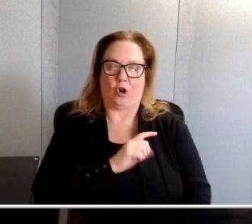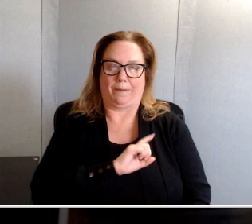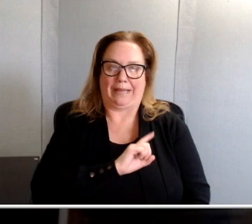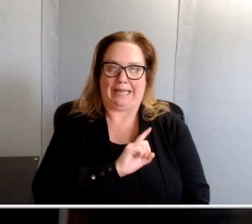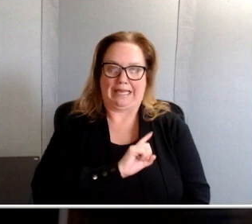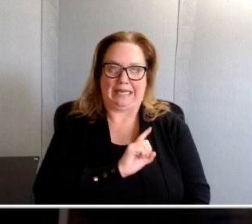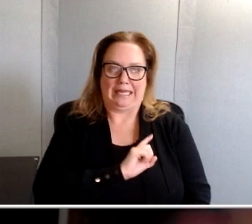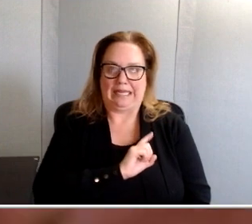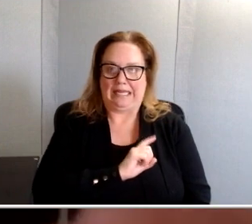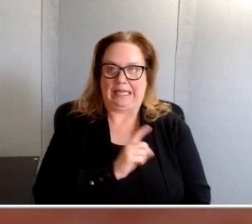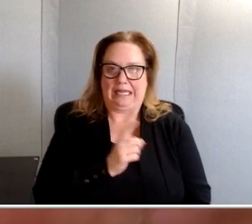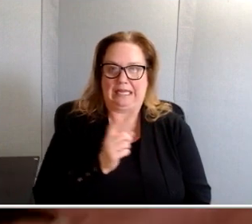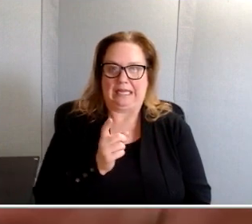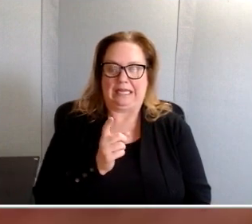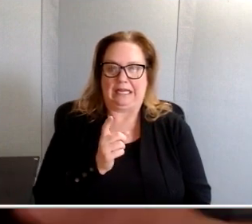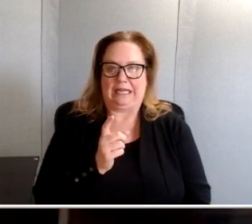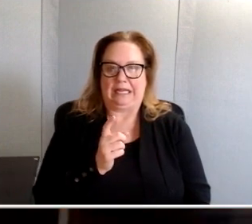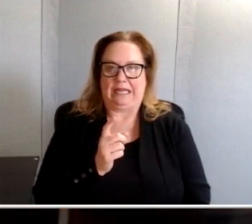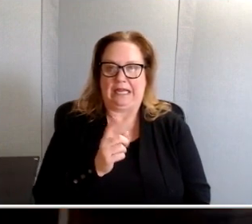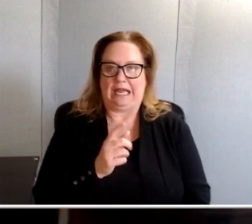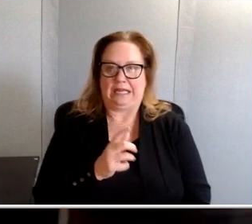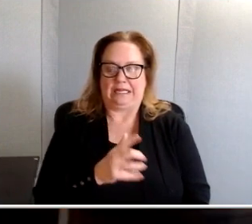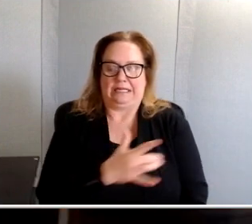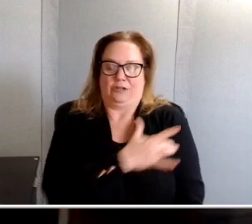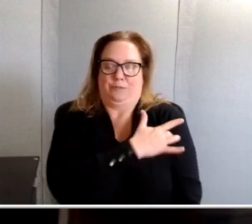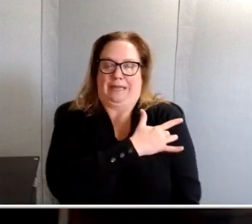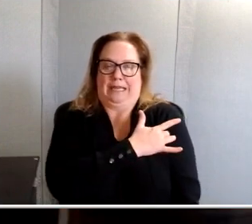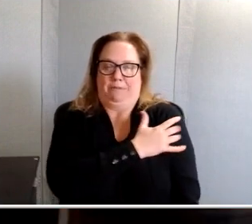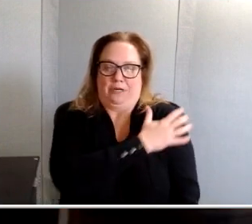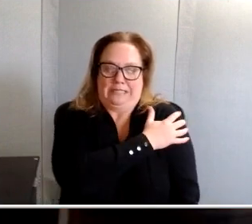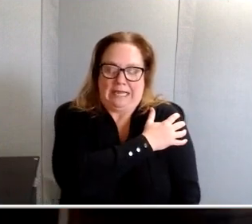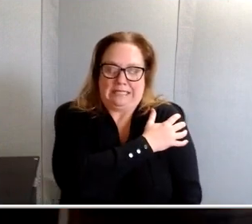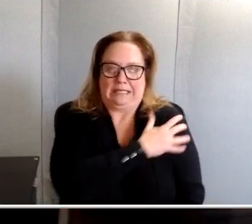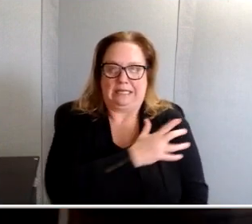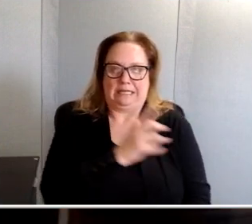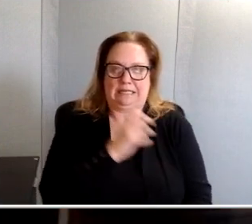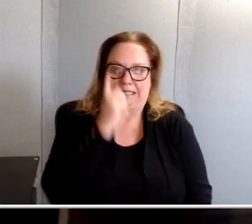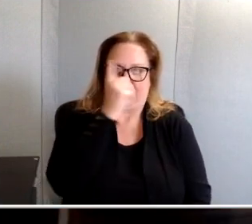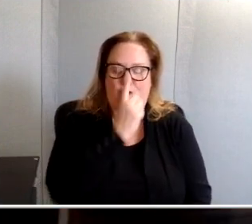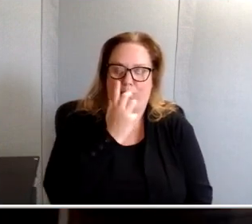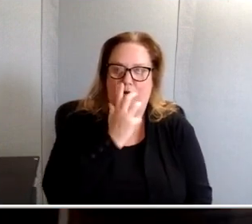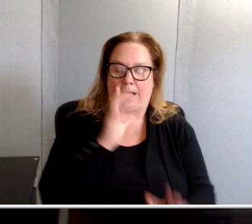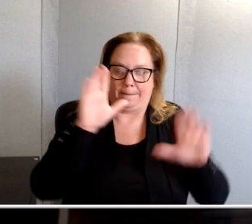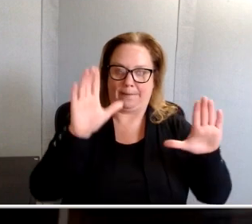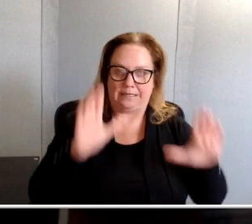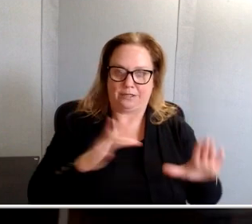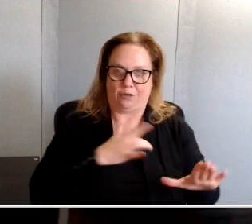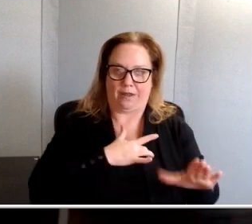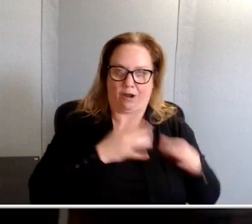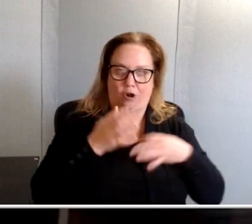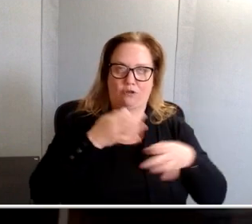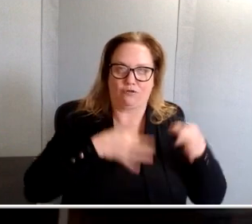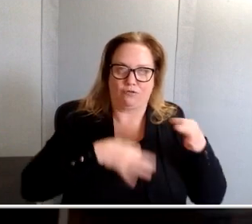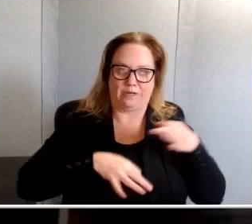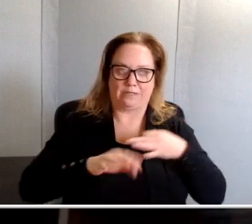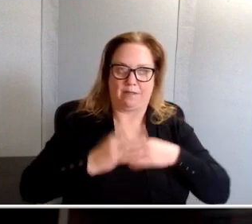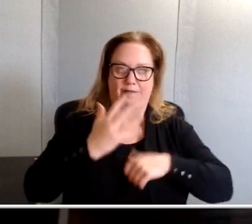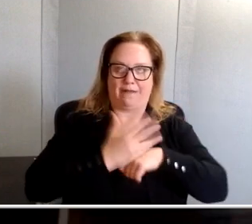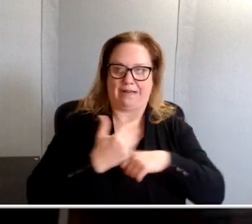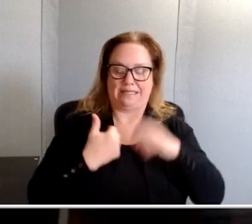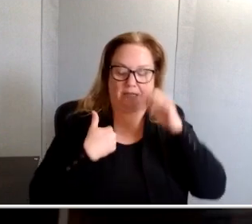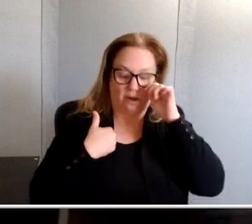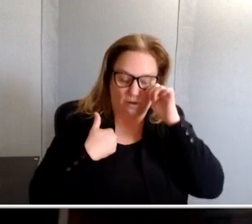And he had to touch me. He had to put his hands on me and say, you look amazing. You just had a heart transplant 5 days